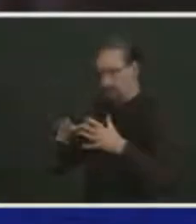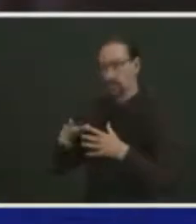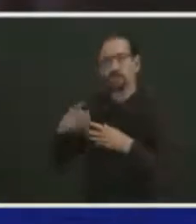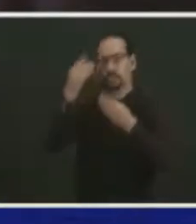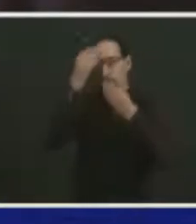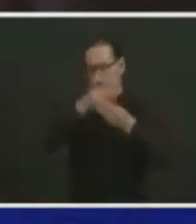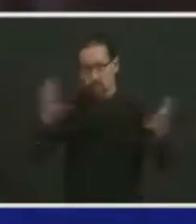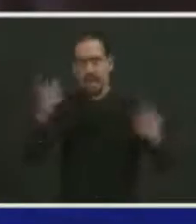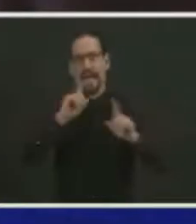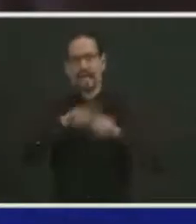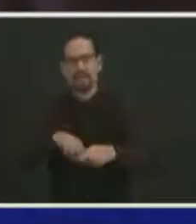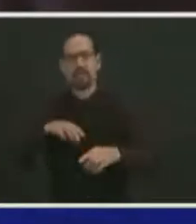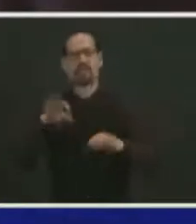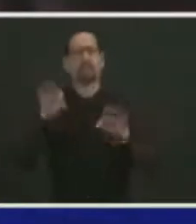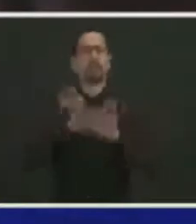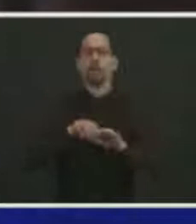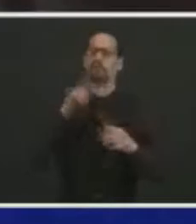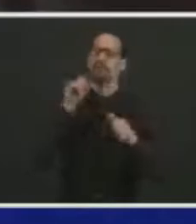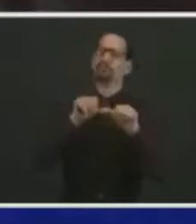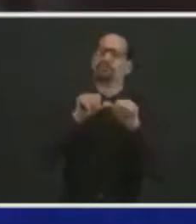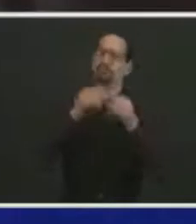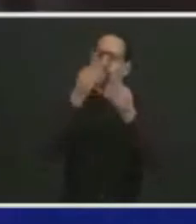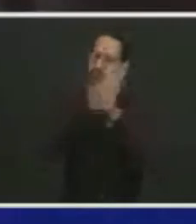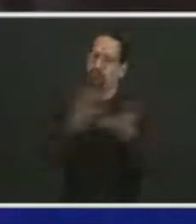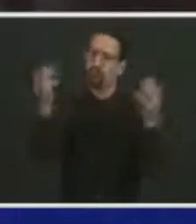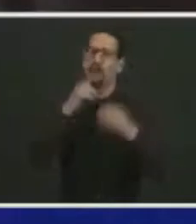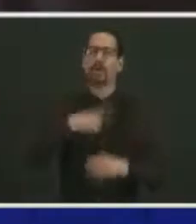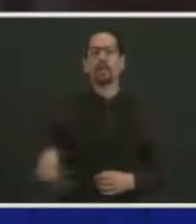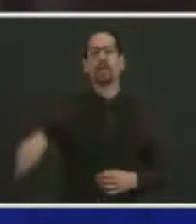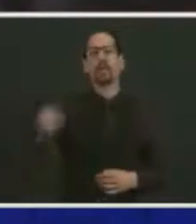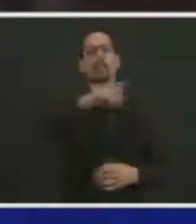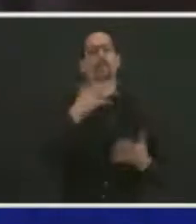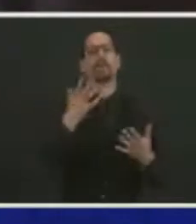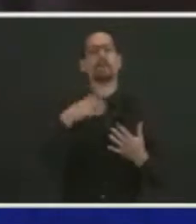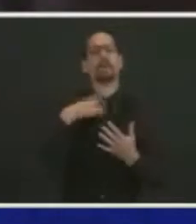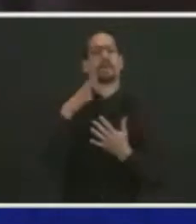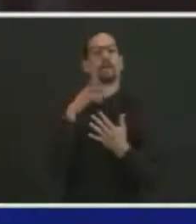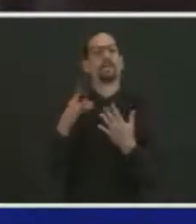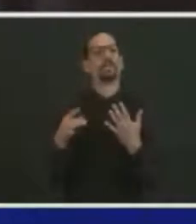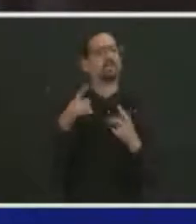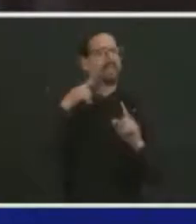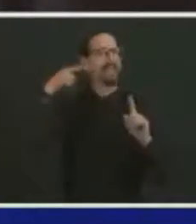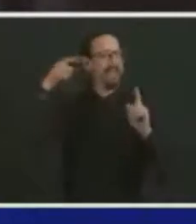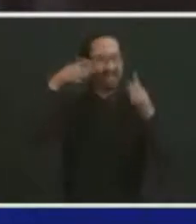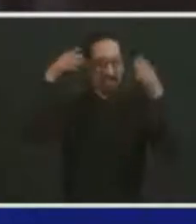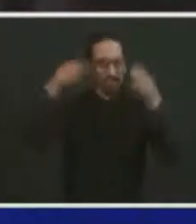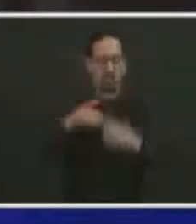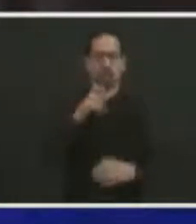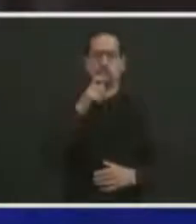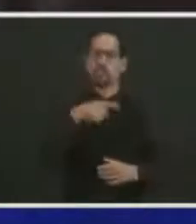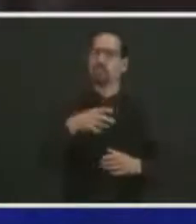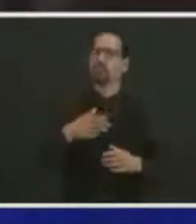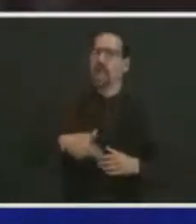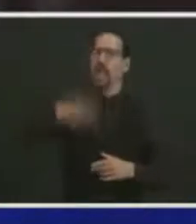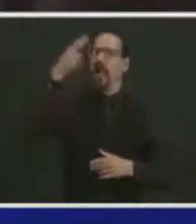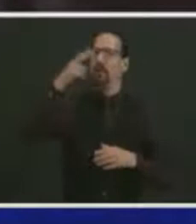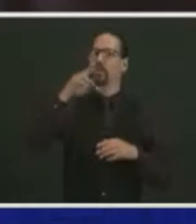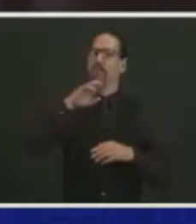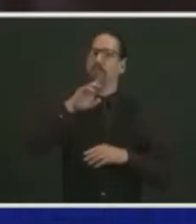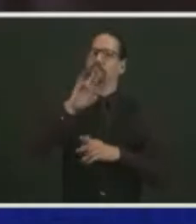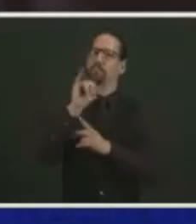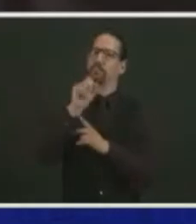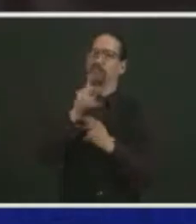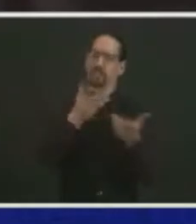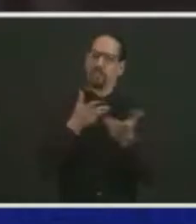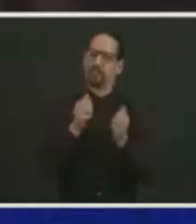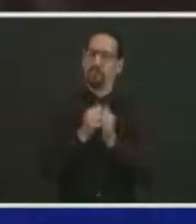workers who are engaged in high contact engagement so that we can help ensure an understanding of the spread